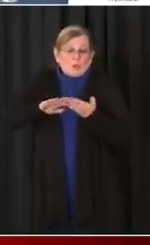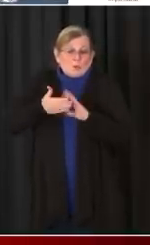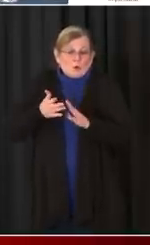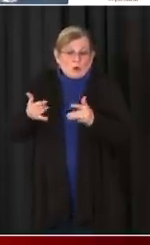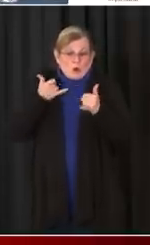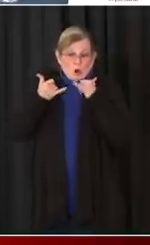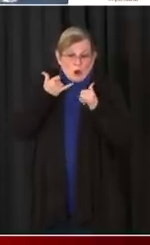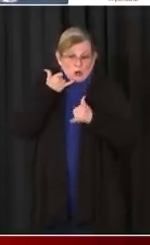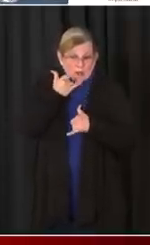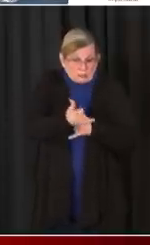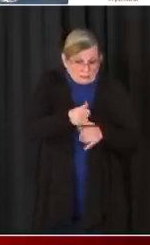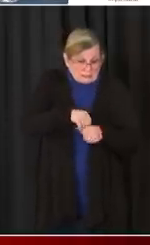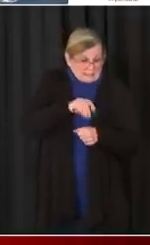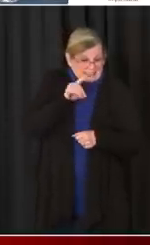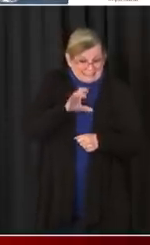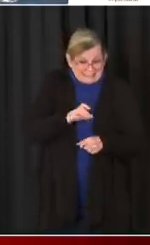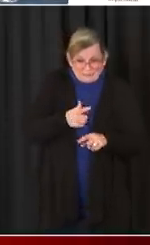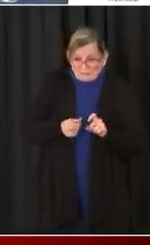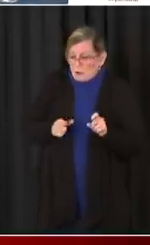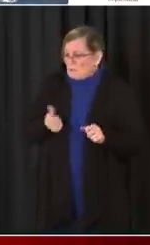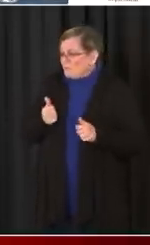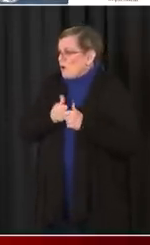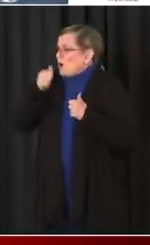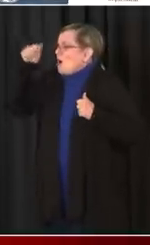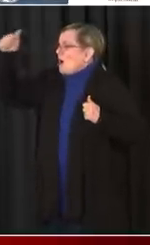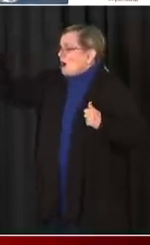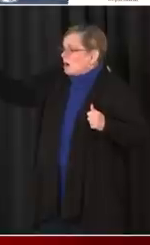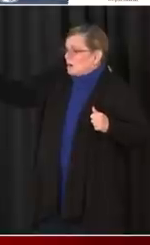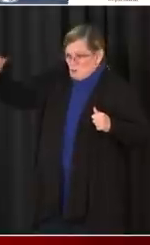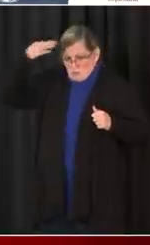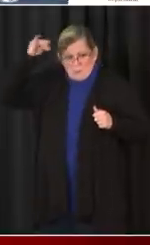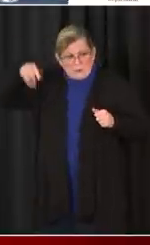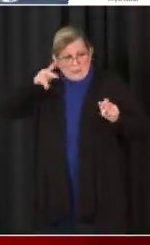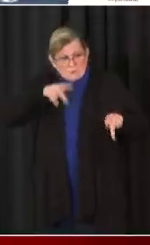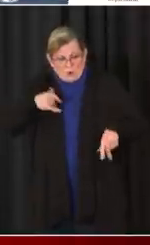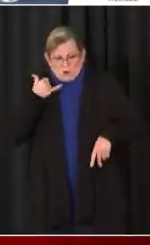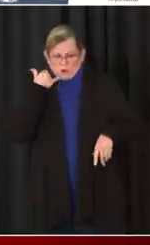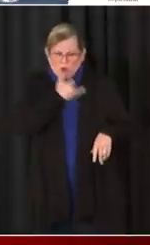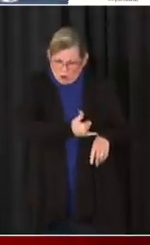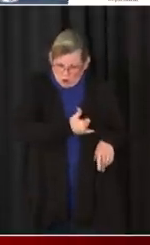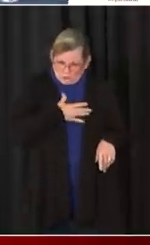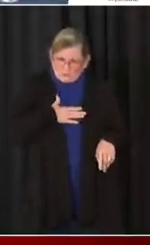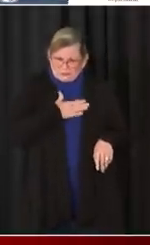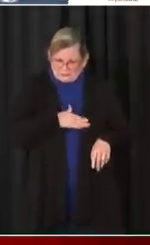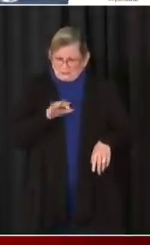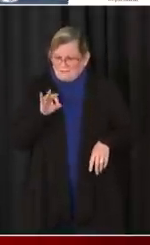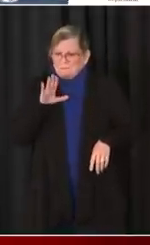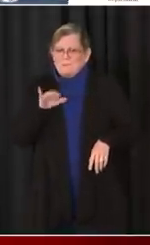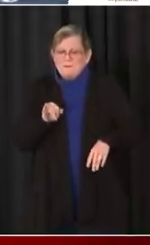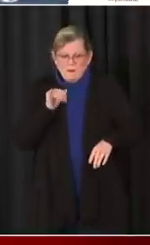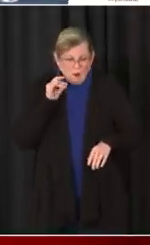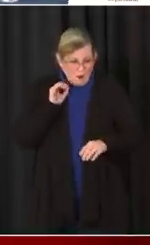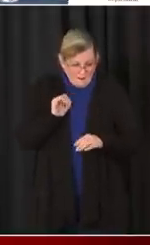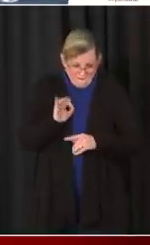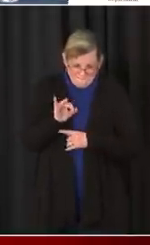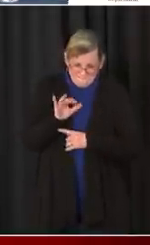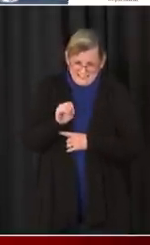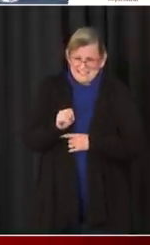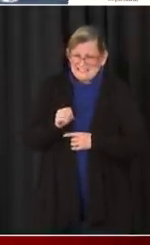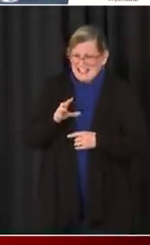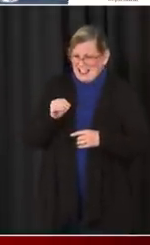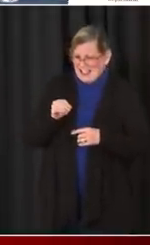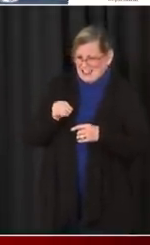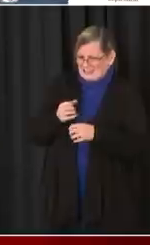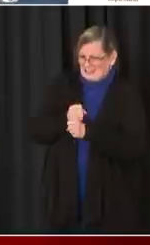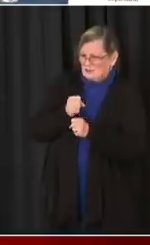it's a community here in the District of Columbia or as far as West Coast, it really doesn't matter. Call into your local FBI office, identify who these individuals